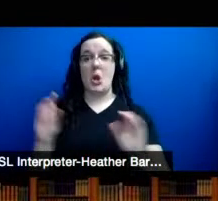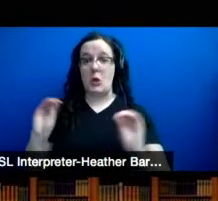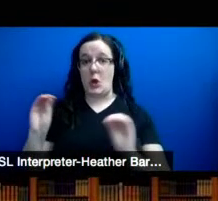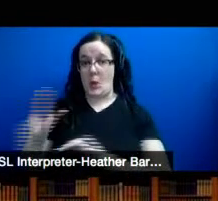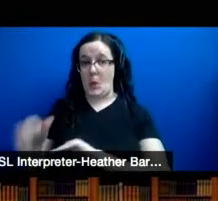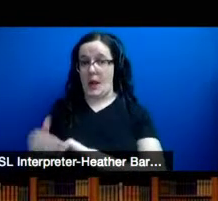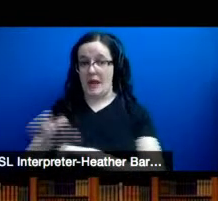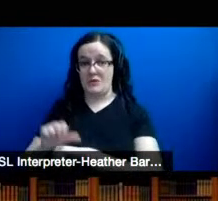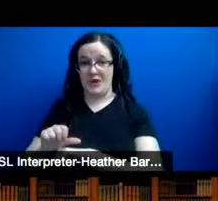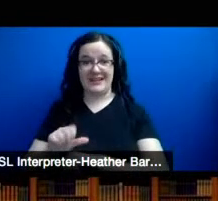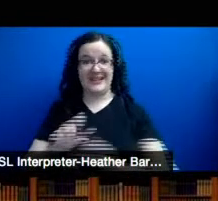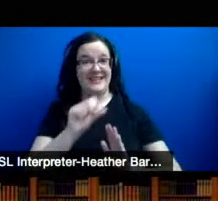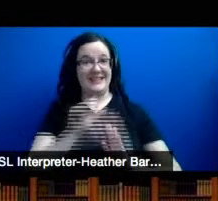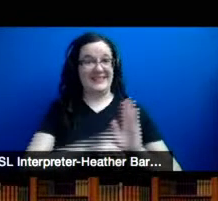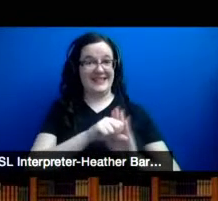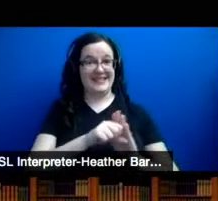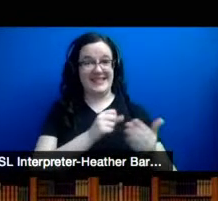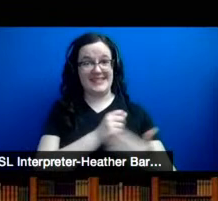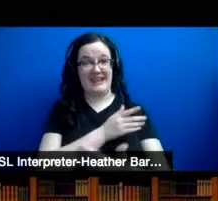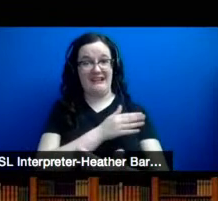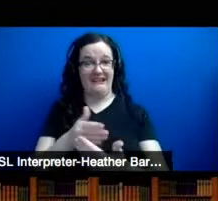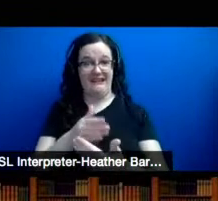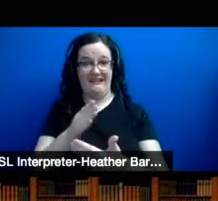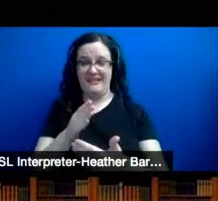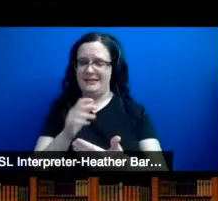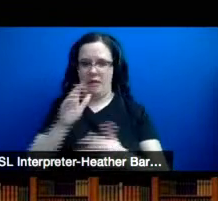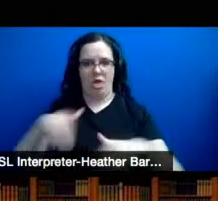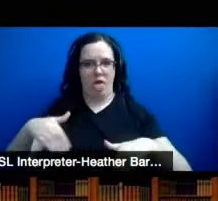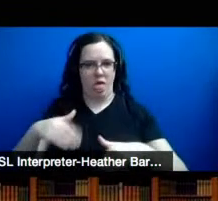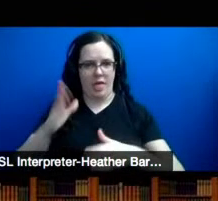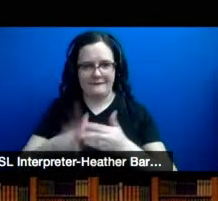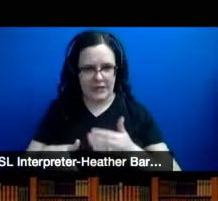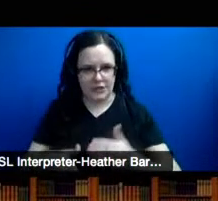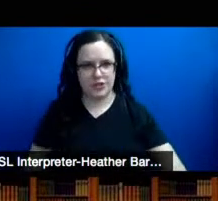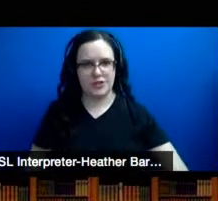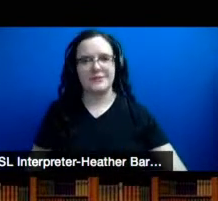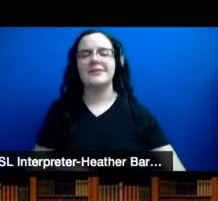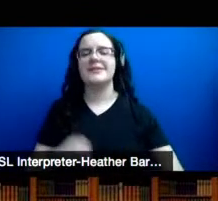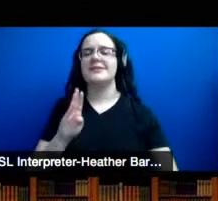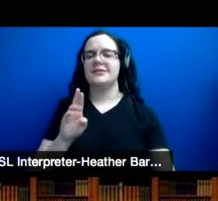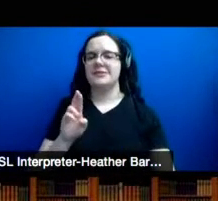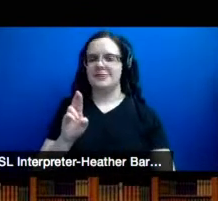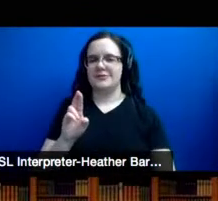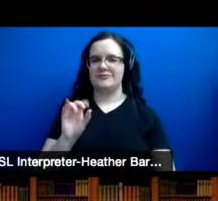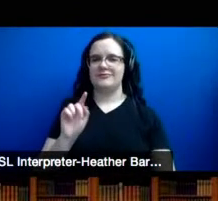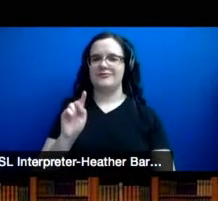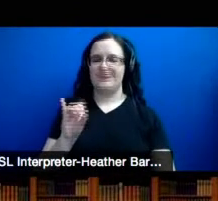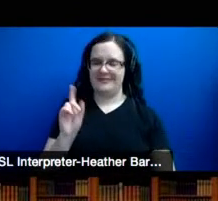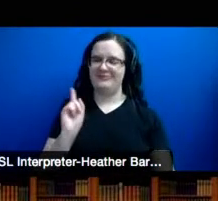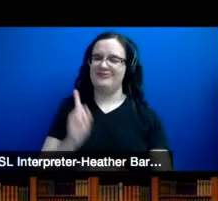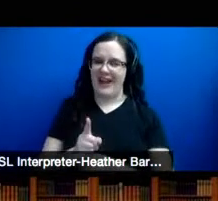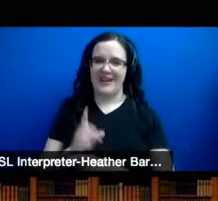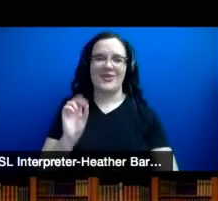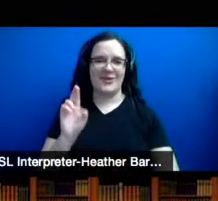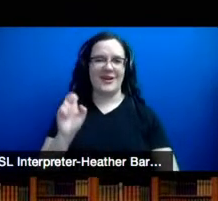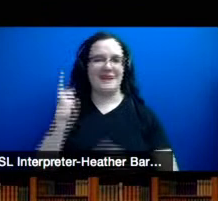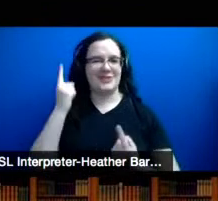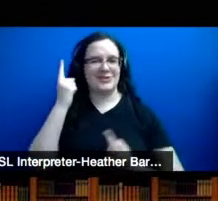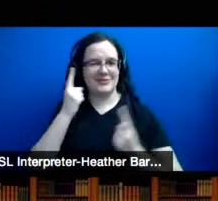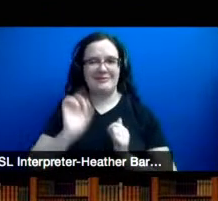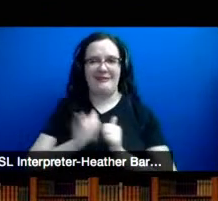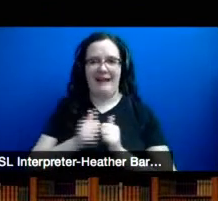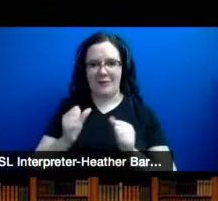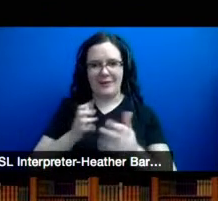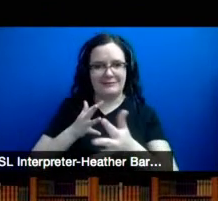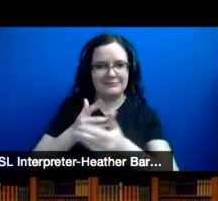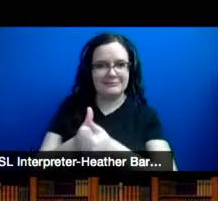happen. Correct, that, or we would have to, start looking at measures to make up time doing weekend work